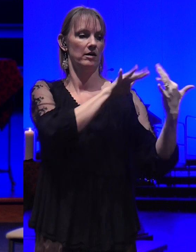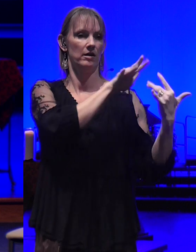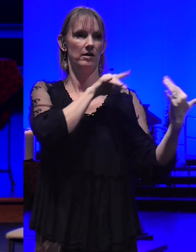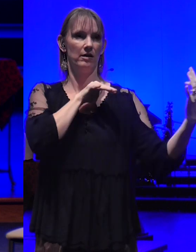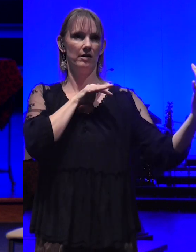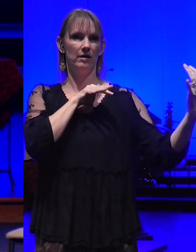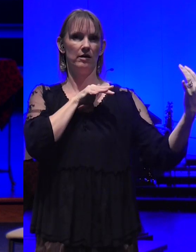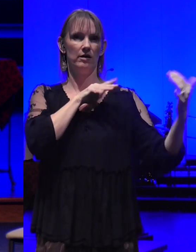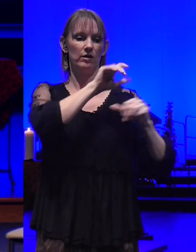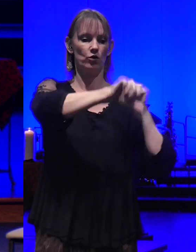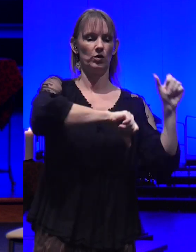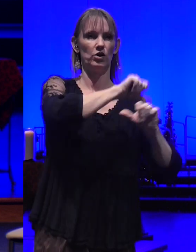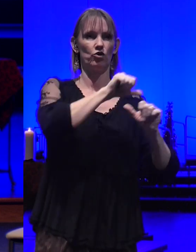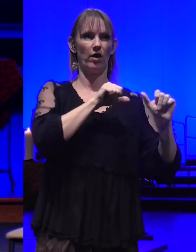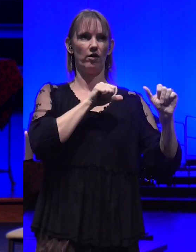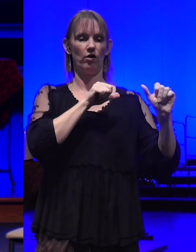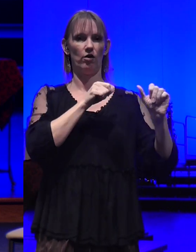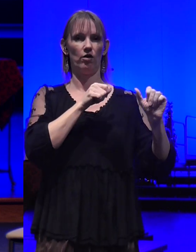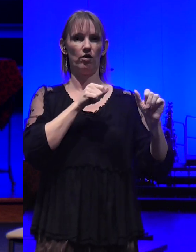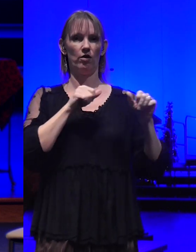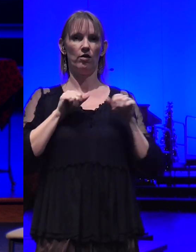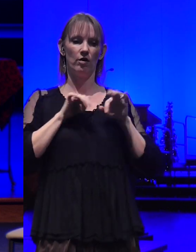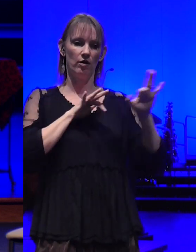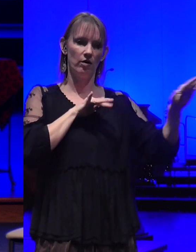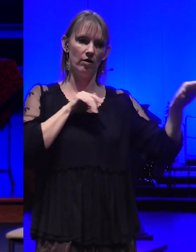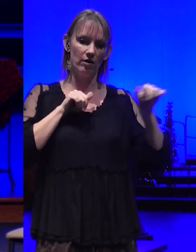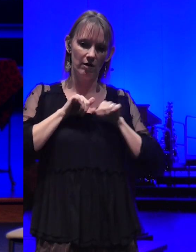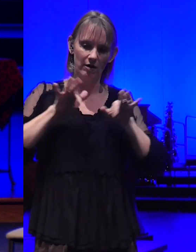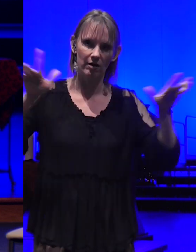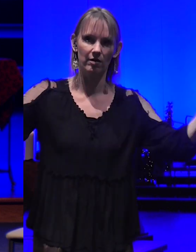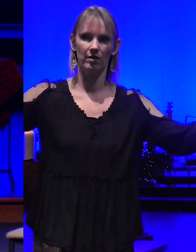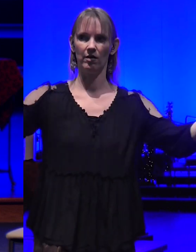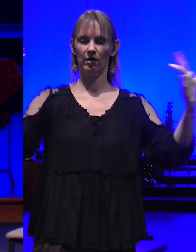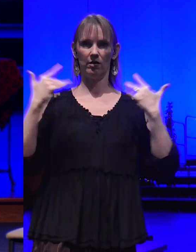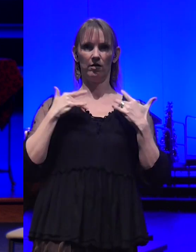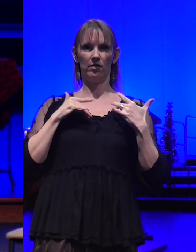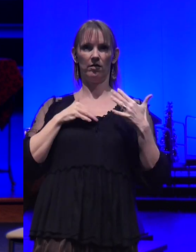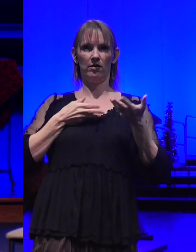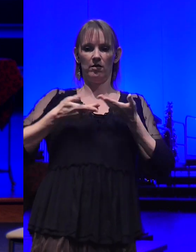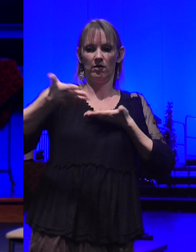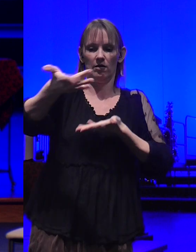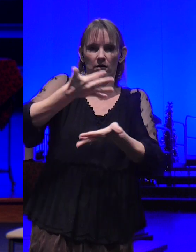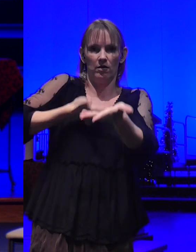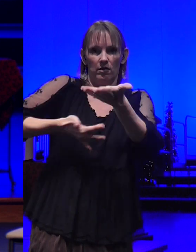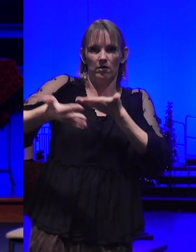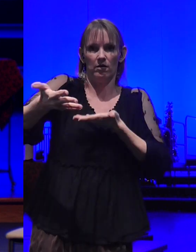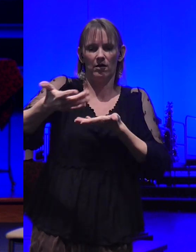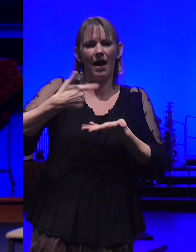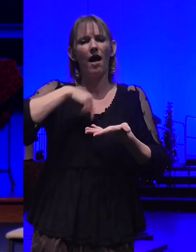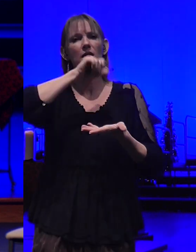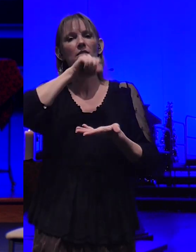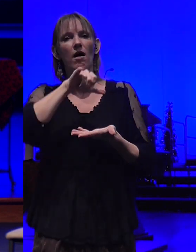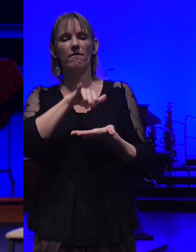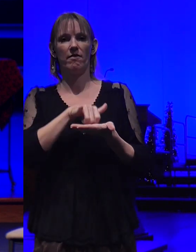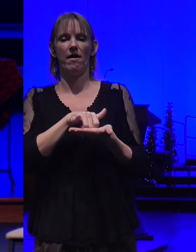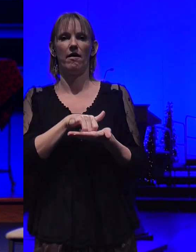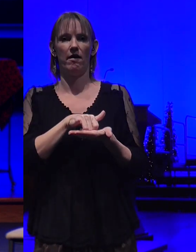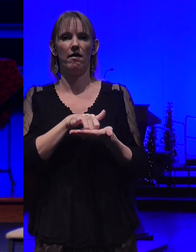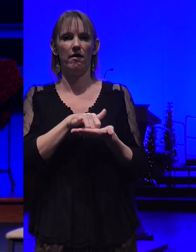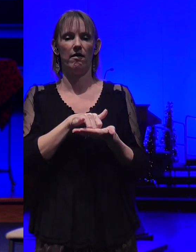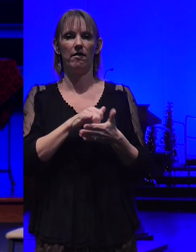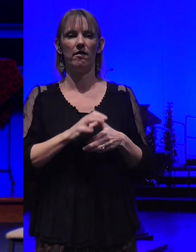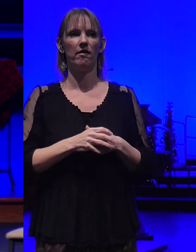one another, and from one another." And I love that.